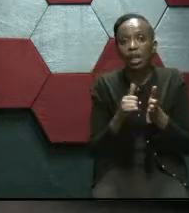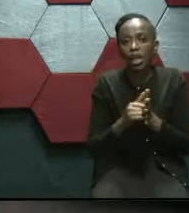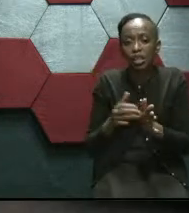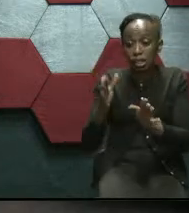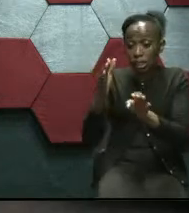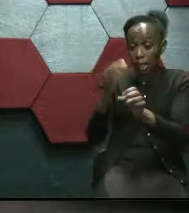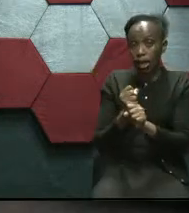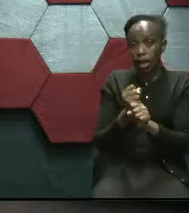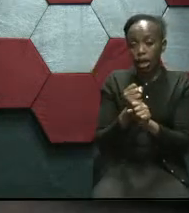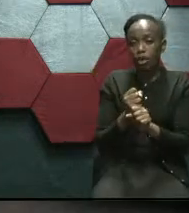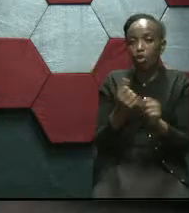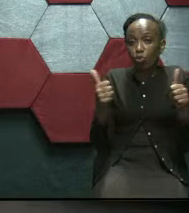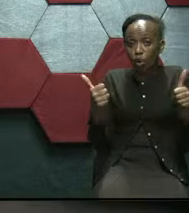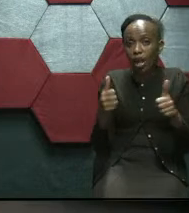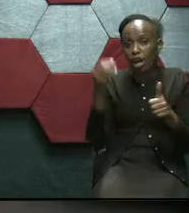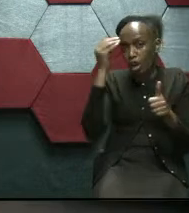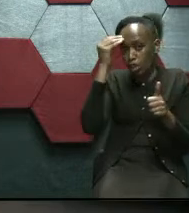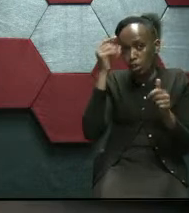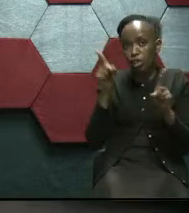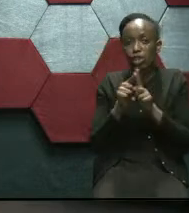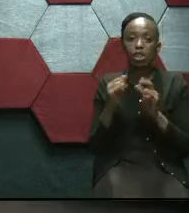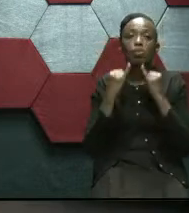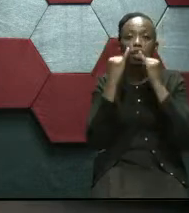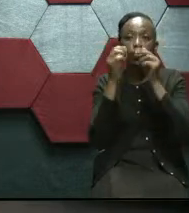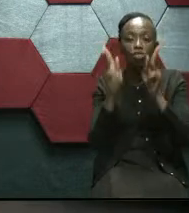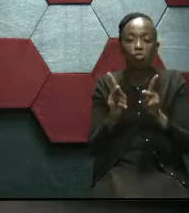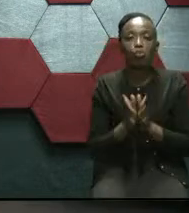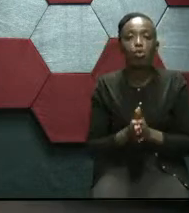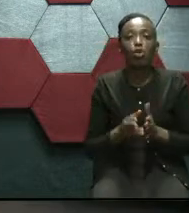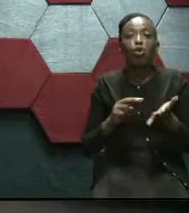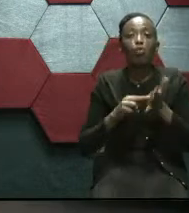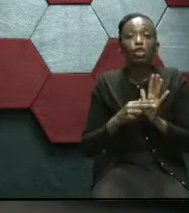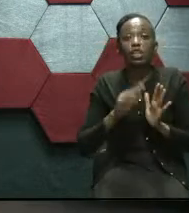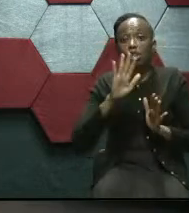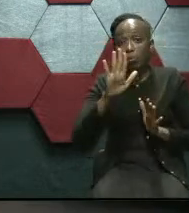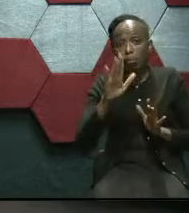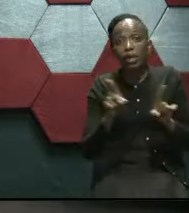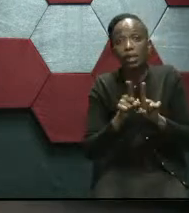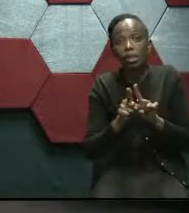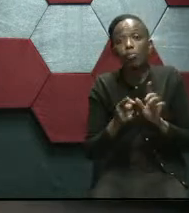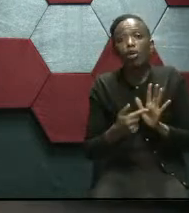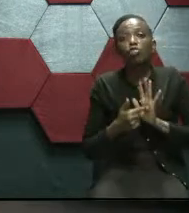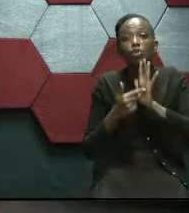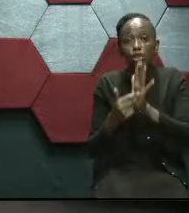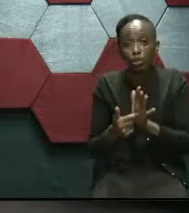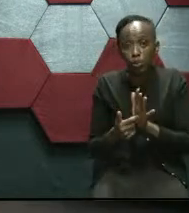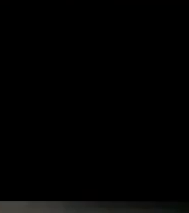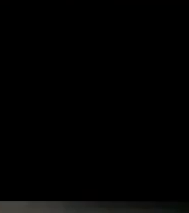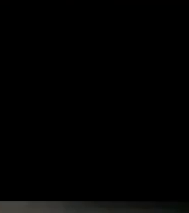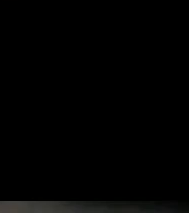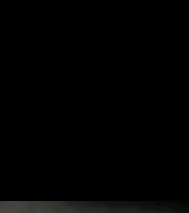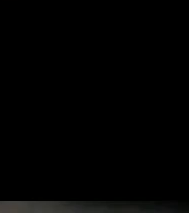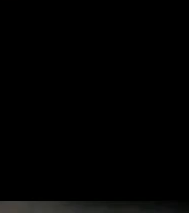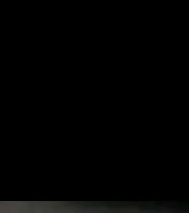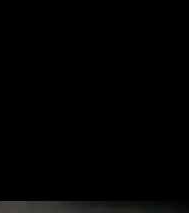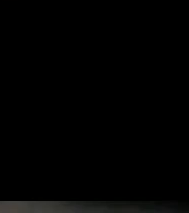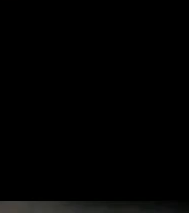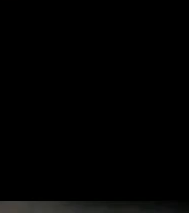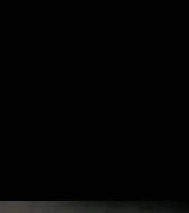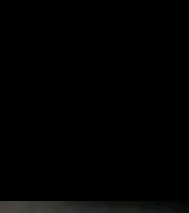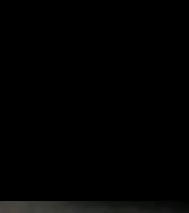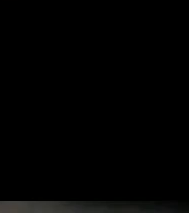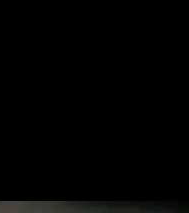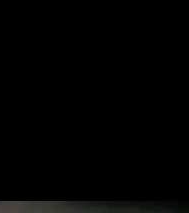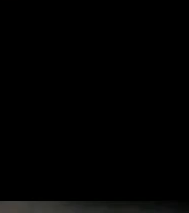anchored on well-educated and informed people. Your projects have also demonstrated a deep understanding of